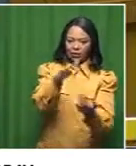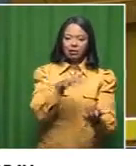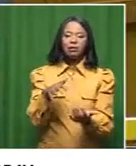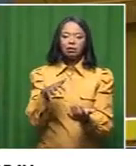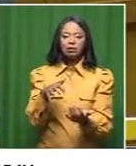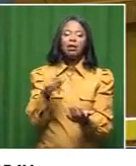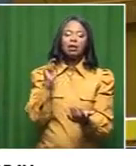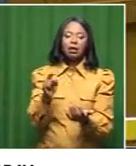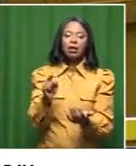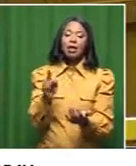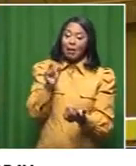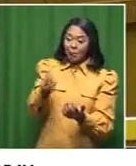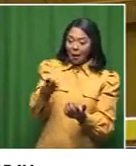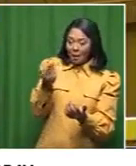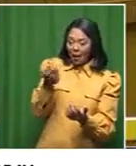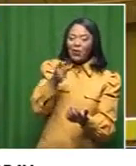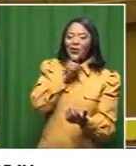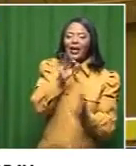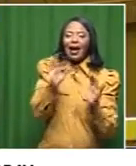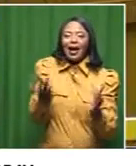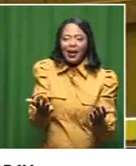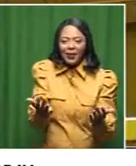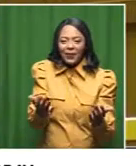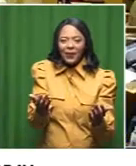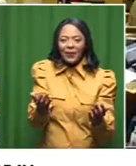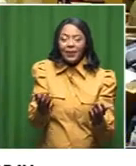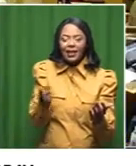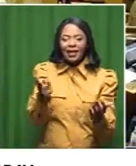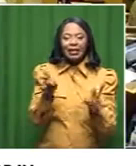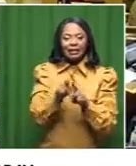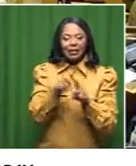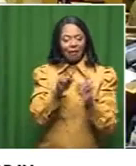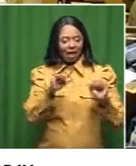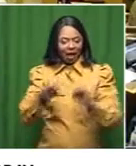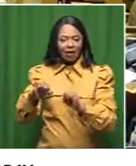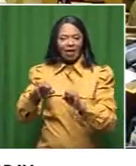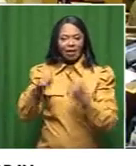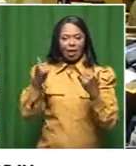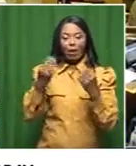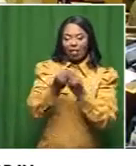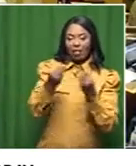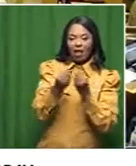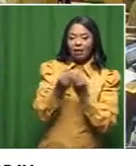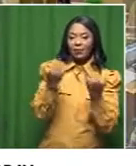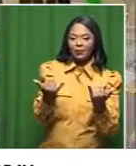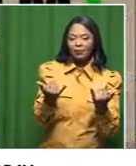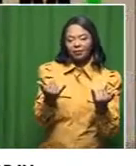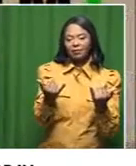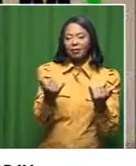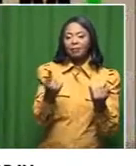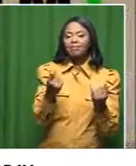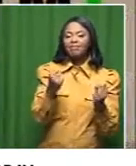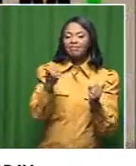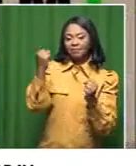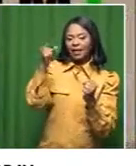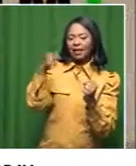do we actually use that money? And I agree with you, just given where things are right now, with the